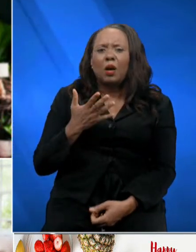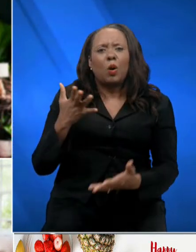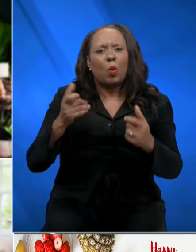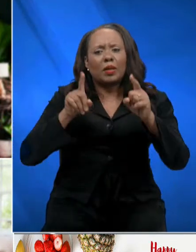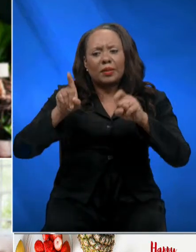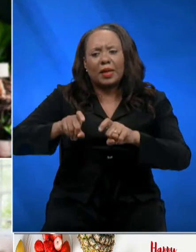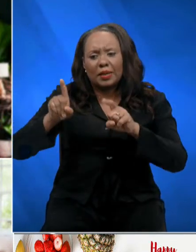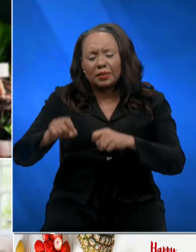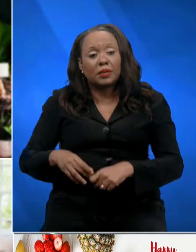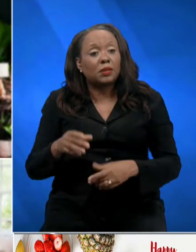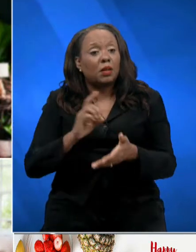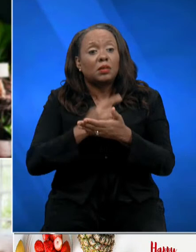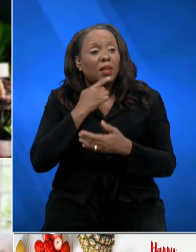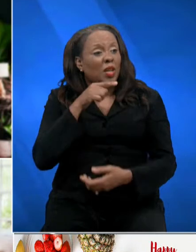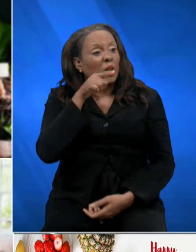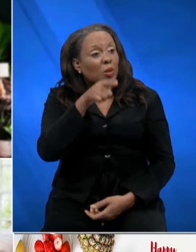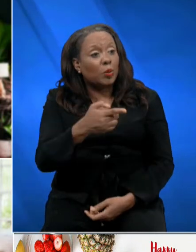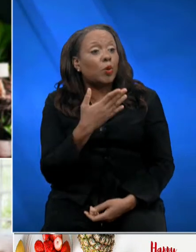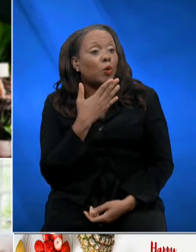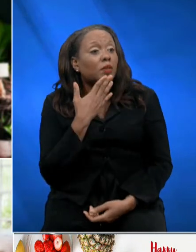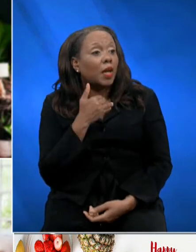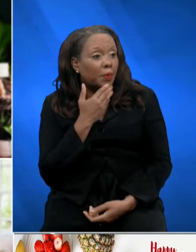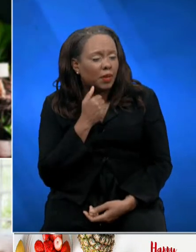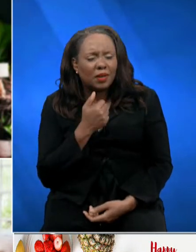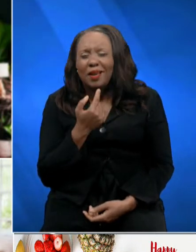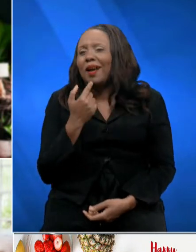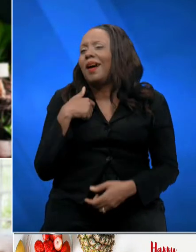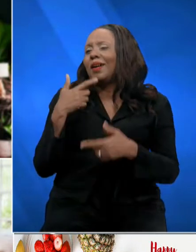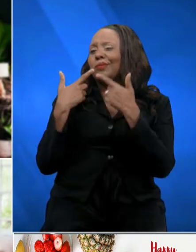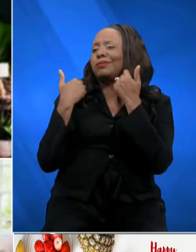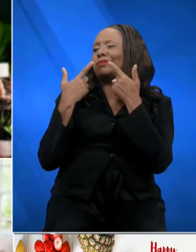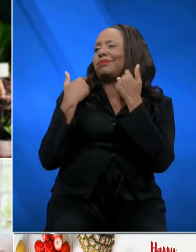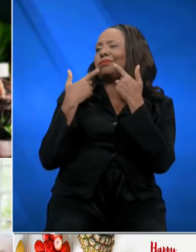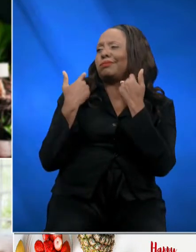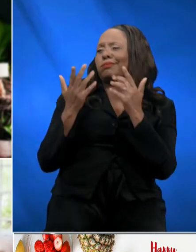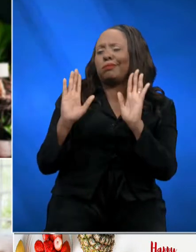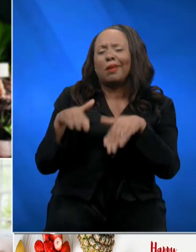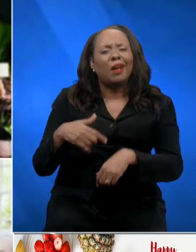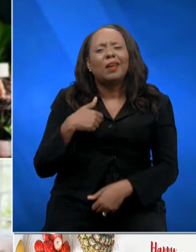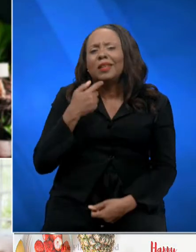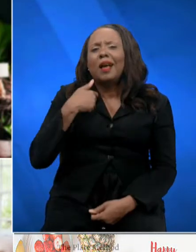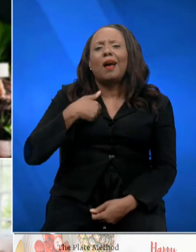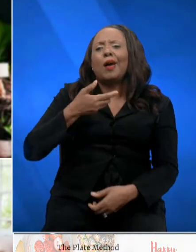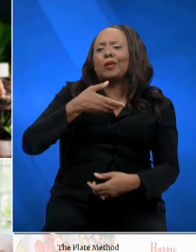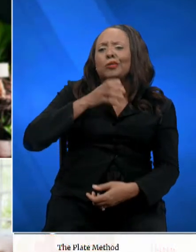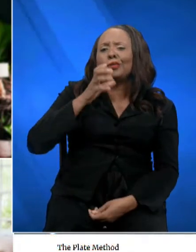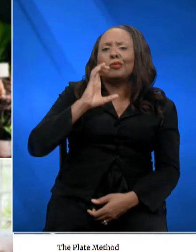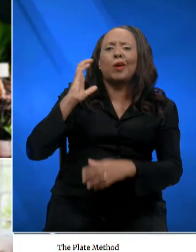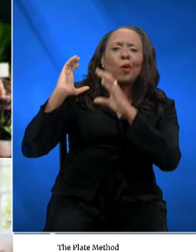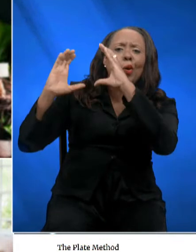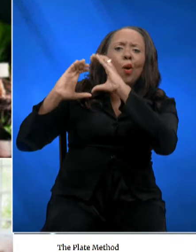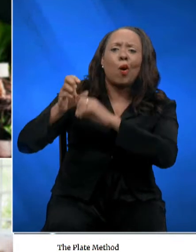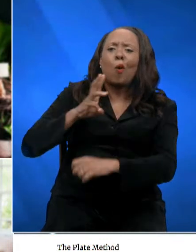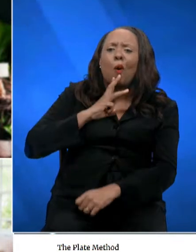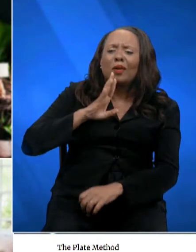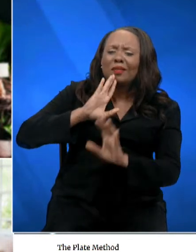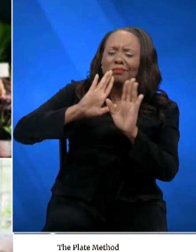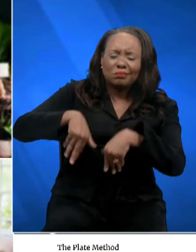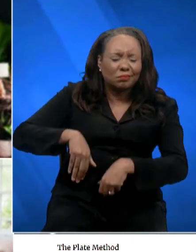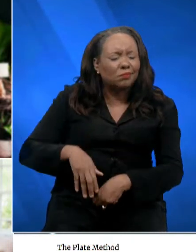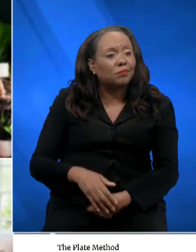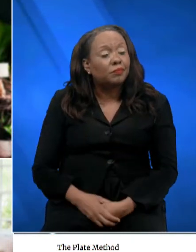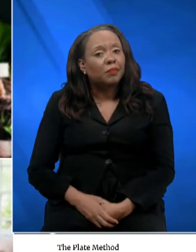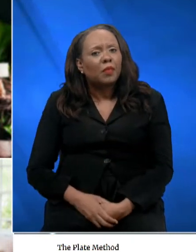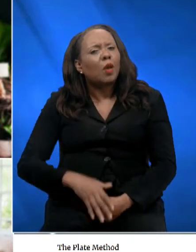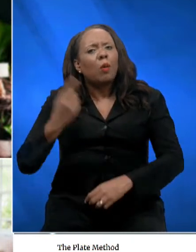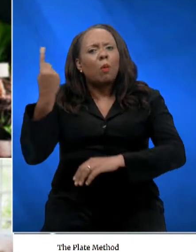I laughed, because I said, I put it in denial. I said, drink some coconut water and blah, blah, blah. Okay. And then it went on that one day